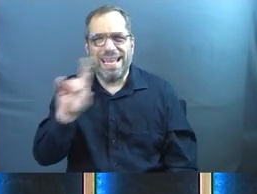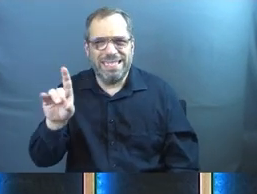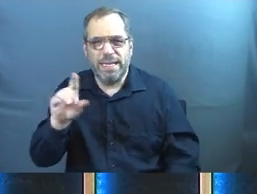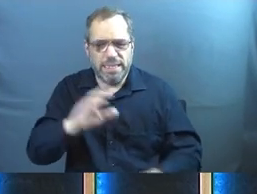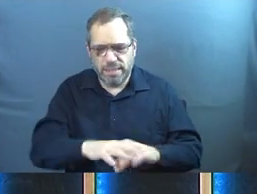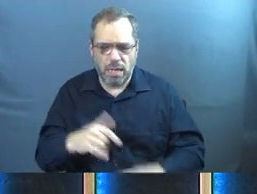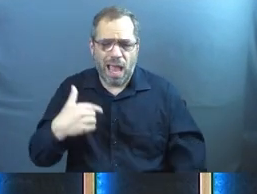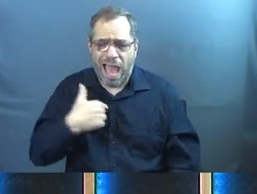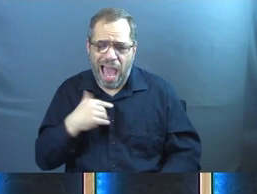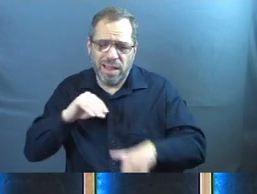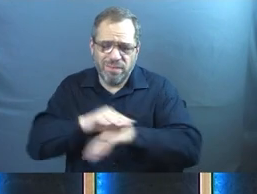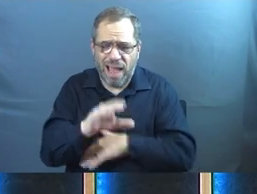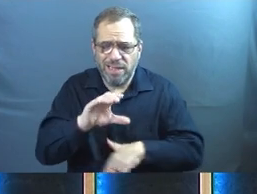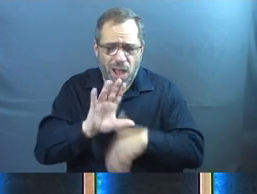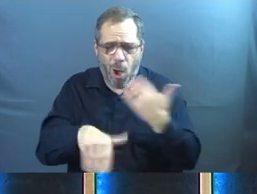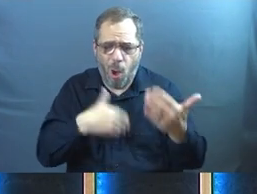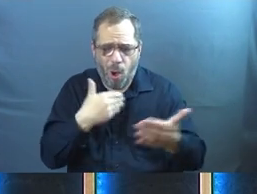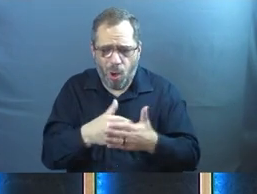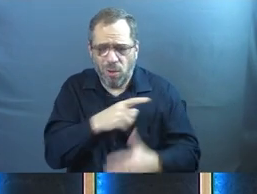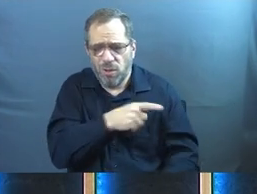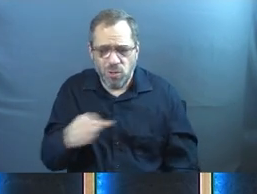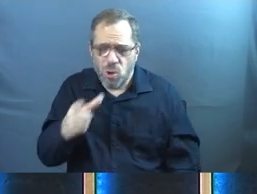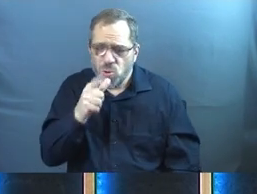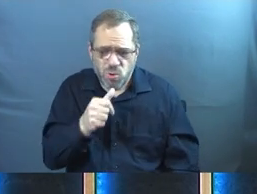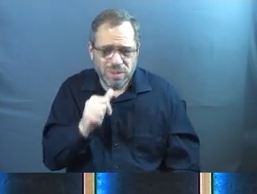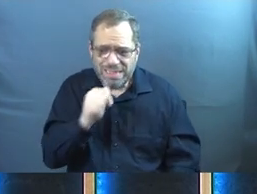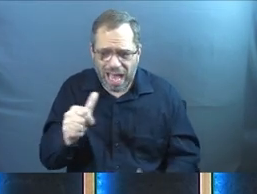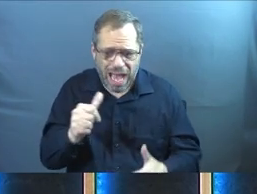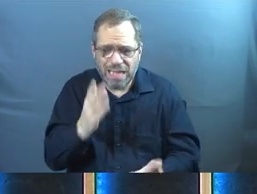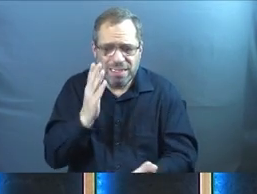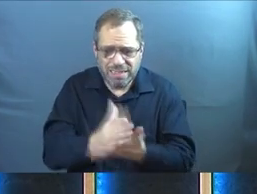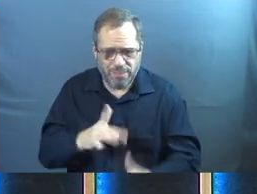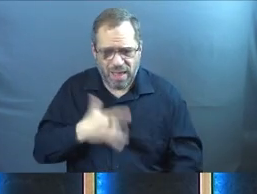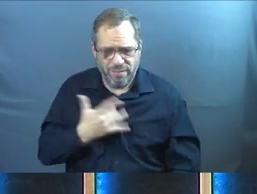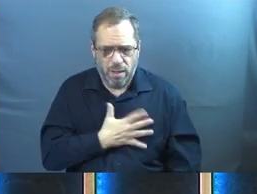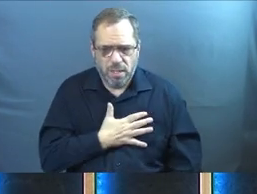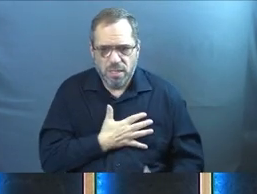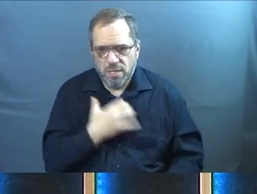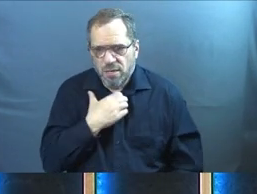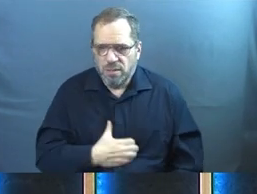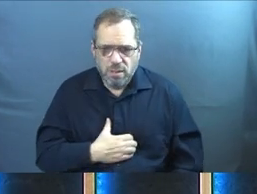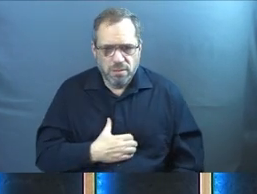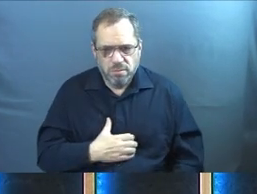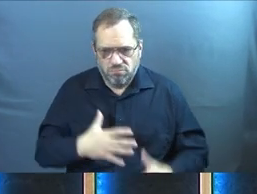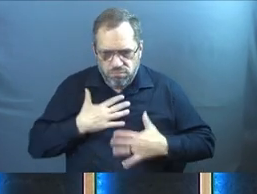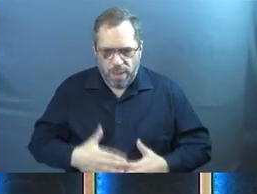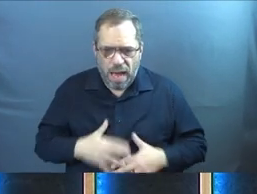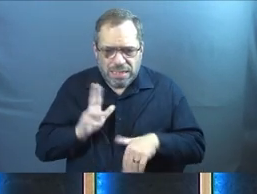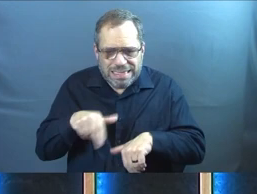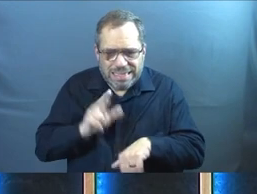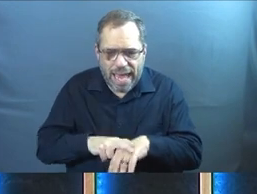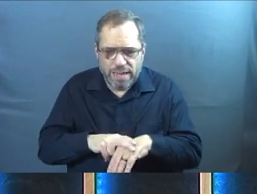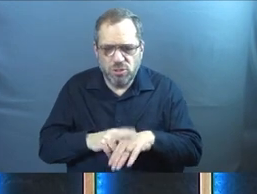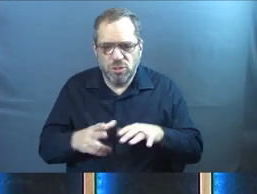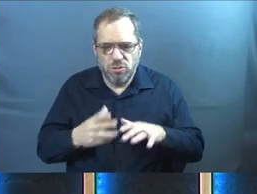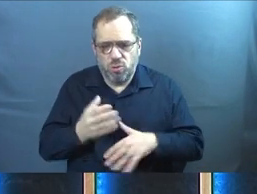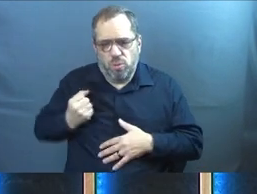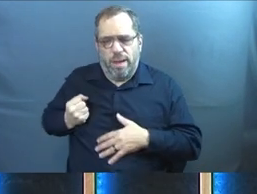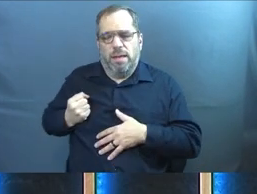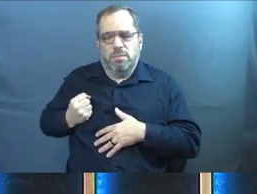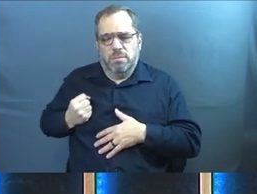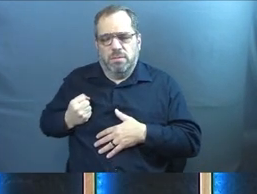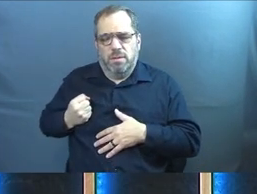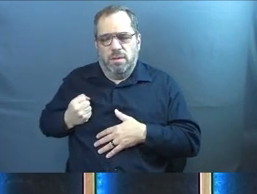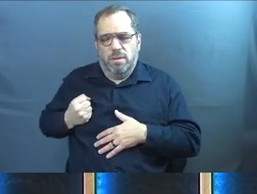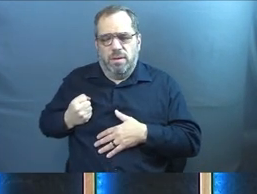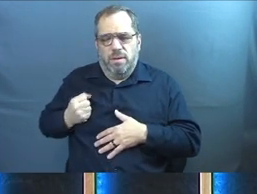about it. He said, "I advise and counsel everyone who has not ceased to feel the passion of his bodily nature to refrain completely